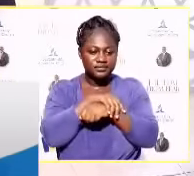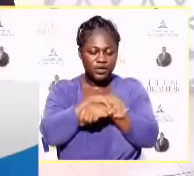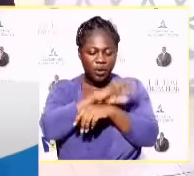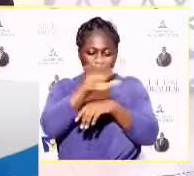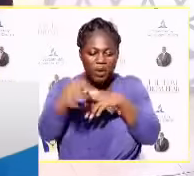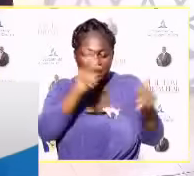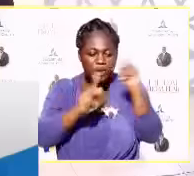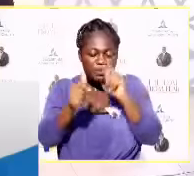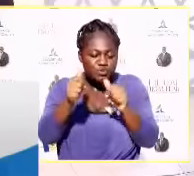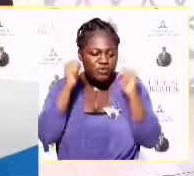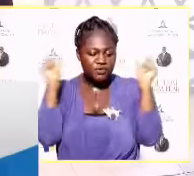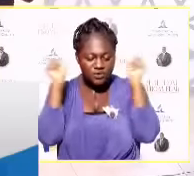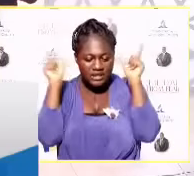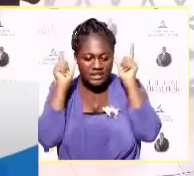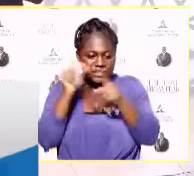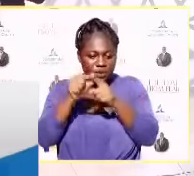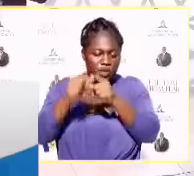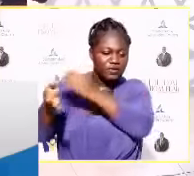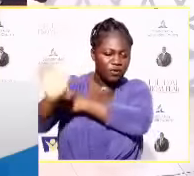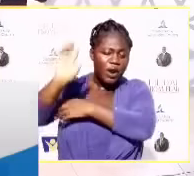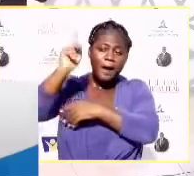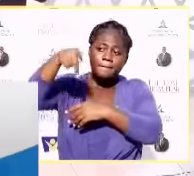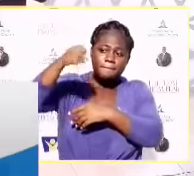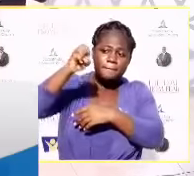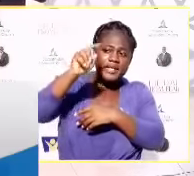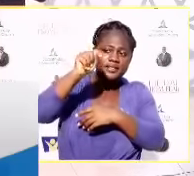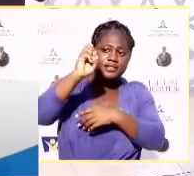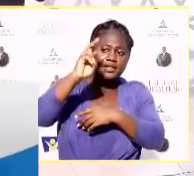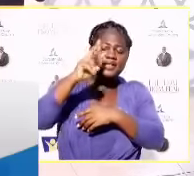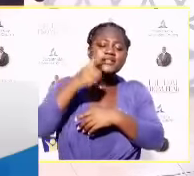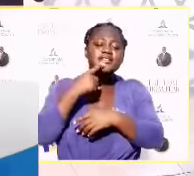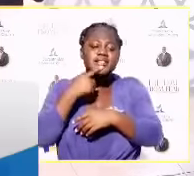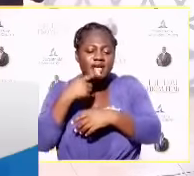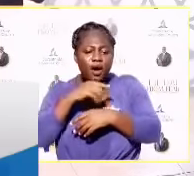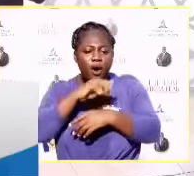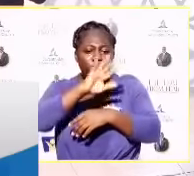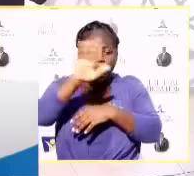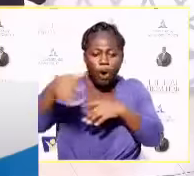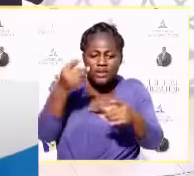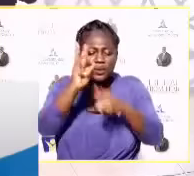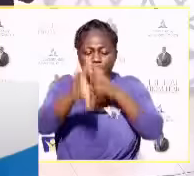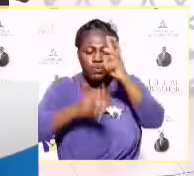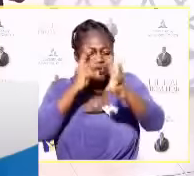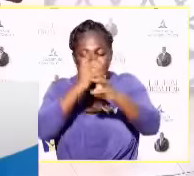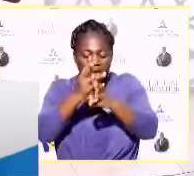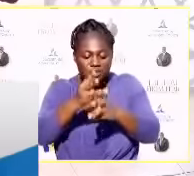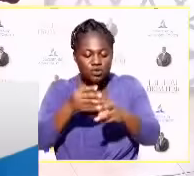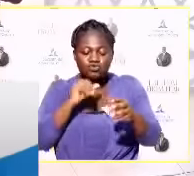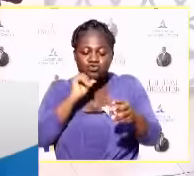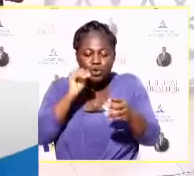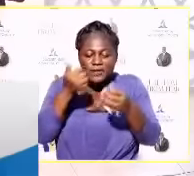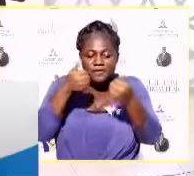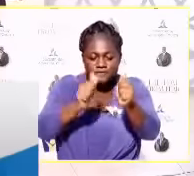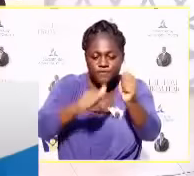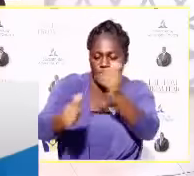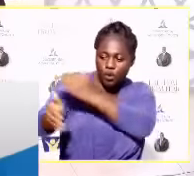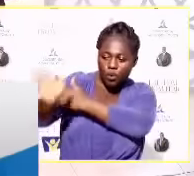ungodly. Peter describes Noah's world as ungodly.